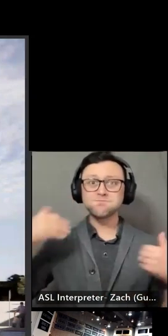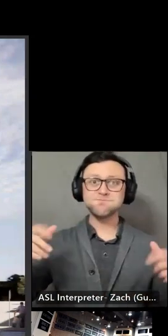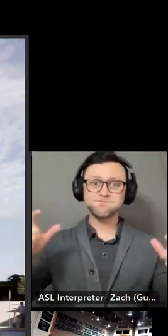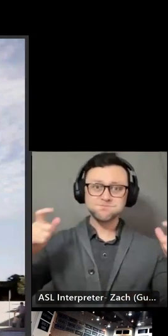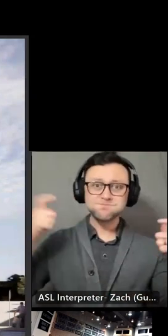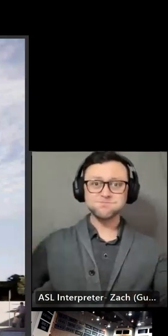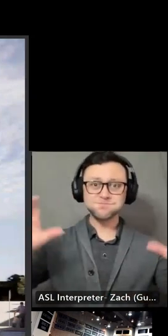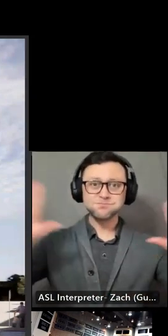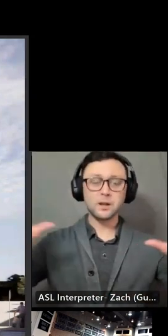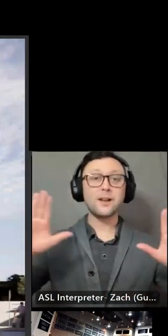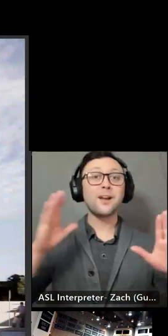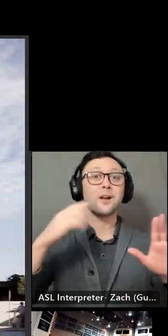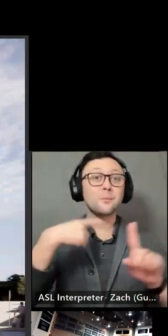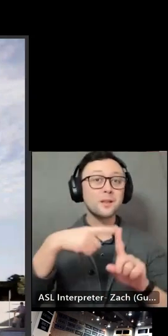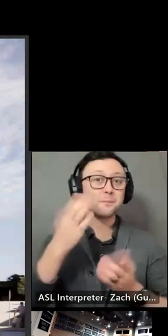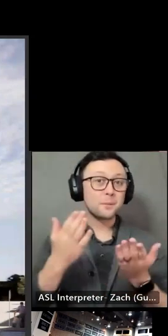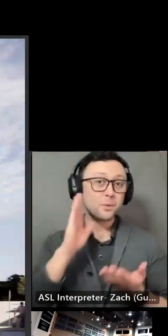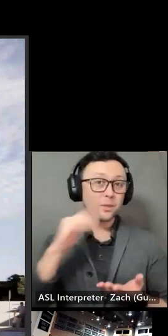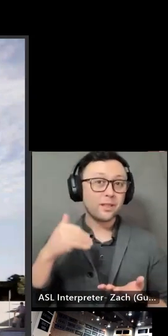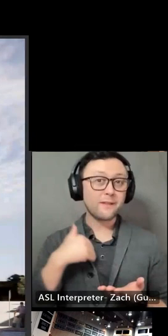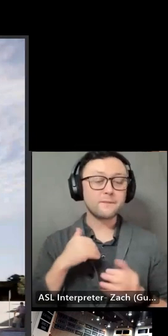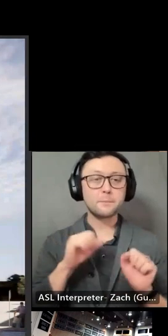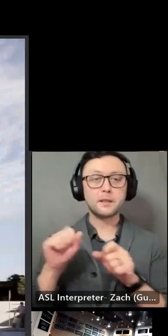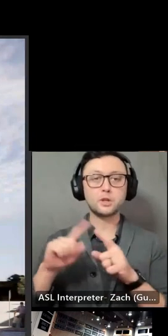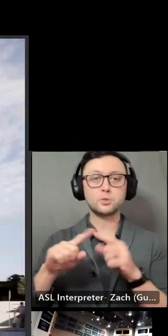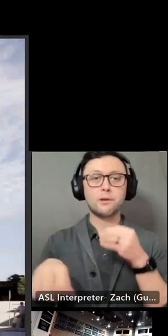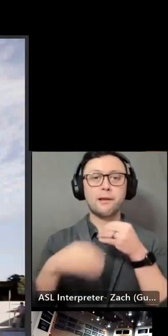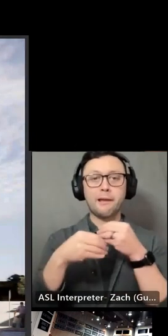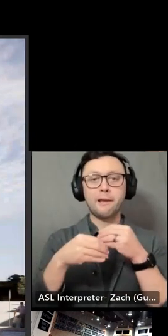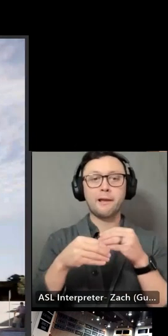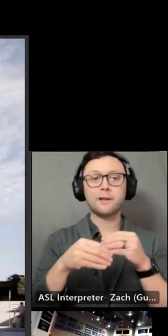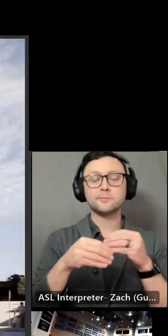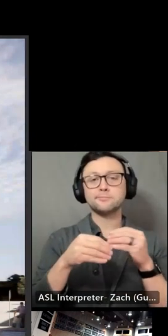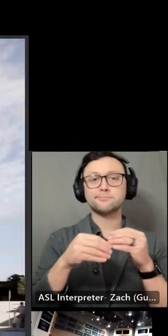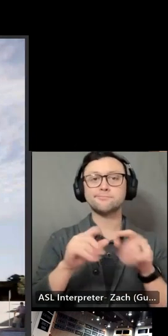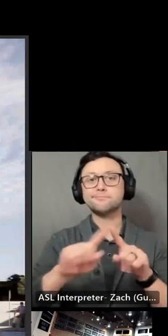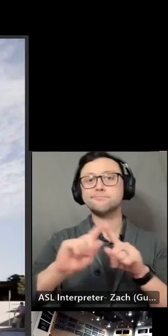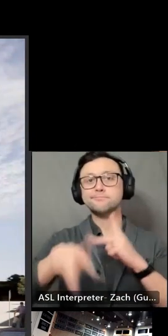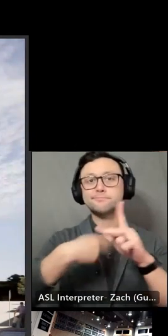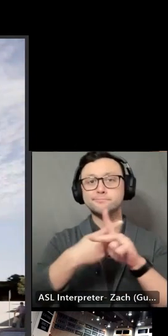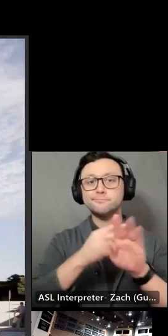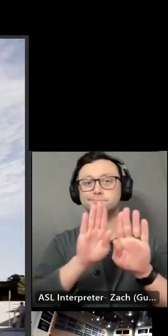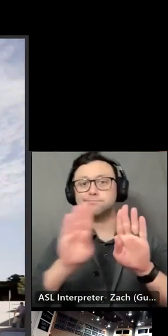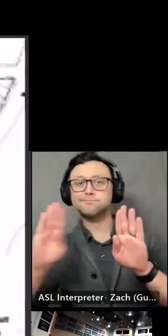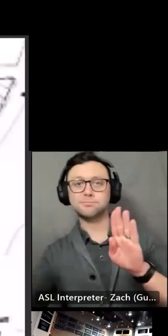opportunity to build kind of a range of building types on that width of that type of a way.